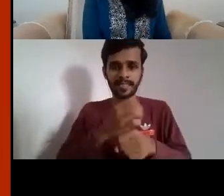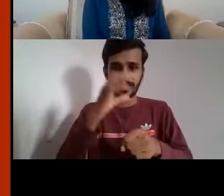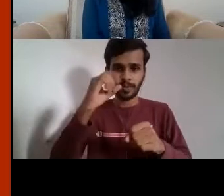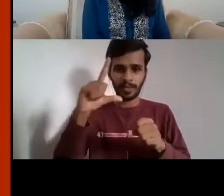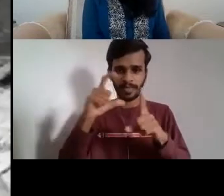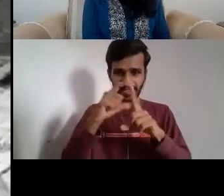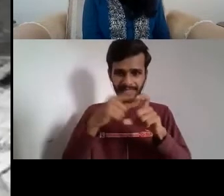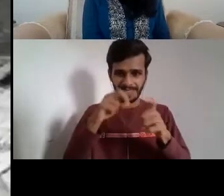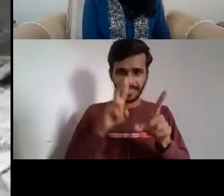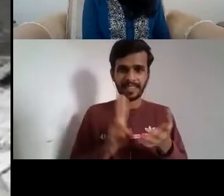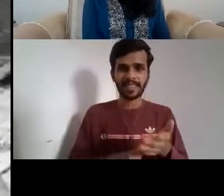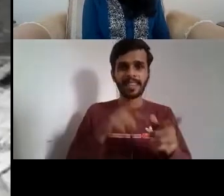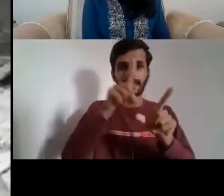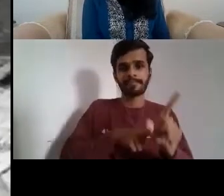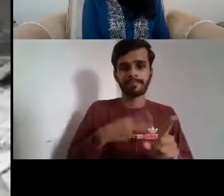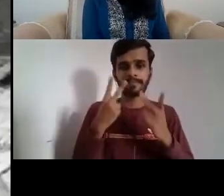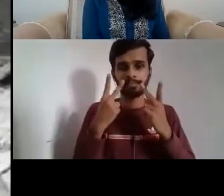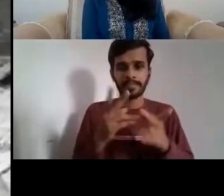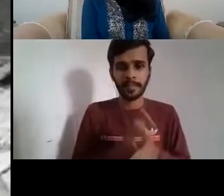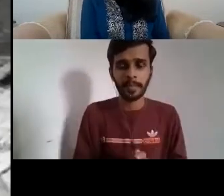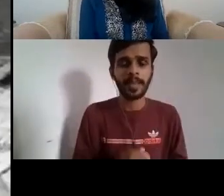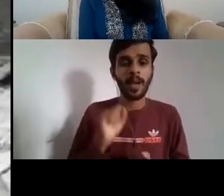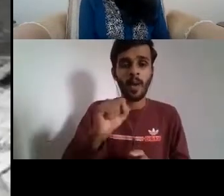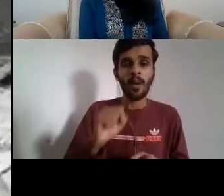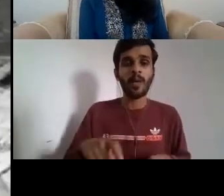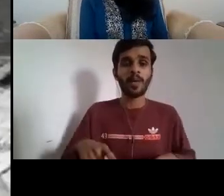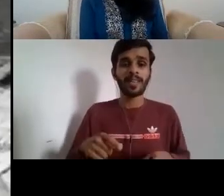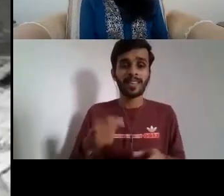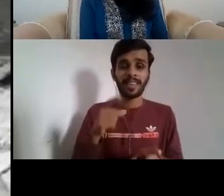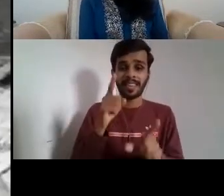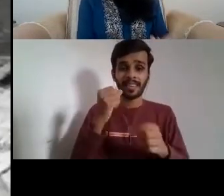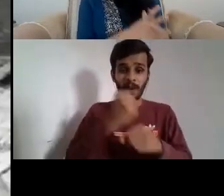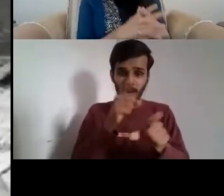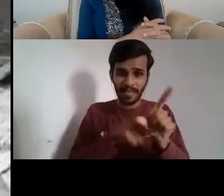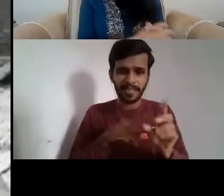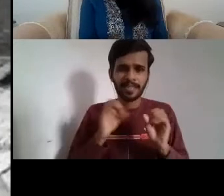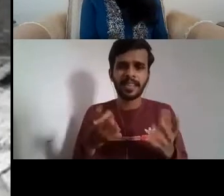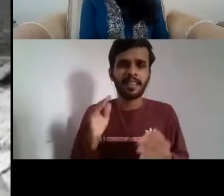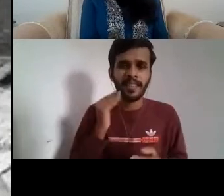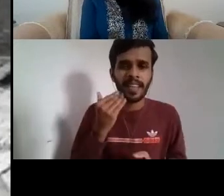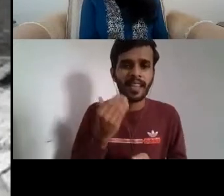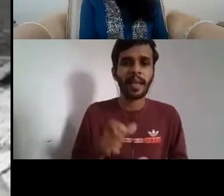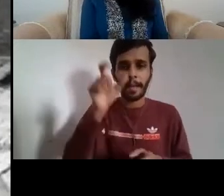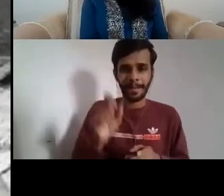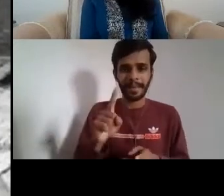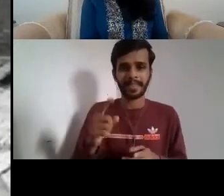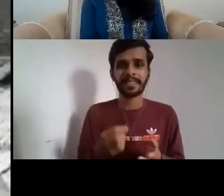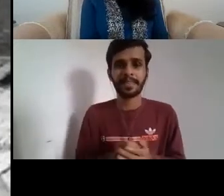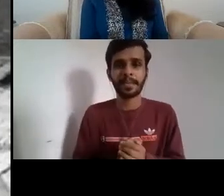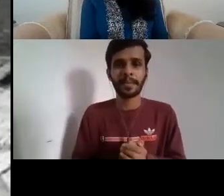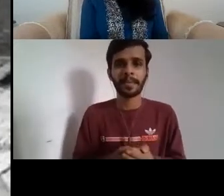Ravi Shankar's golden years started when he met Ehudi Menuhin, a very accomplished American